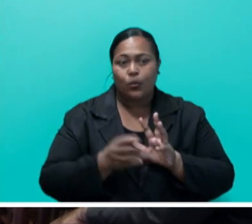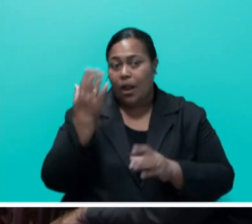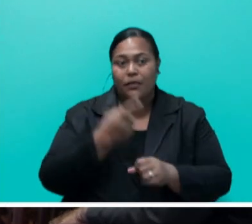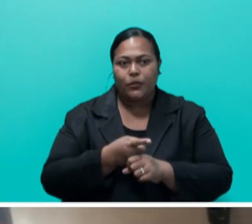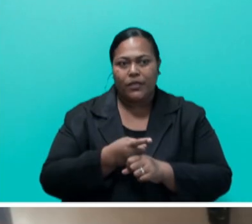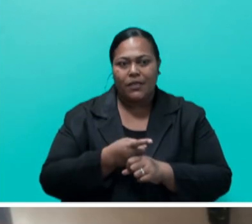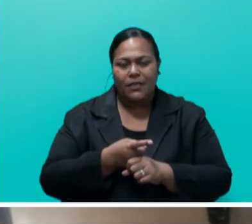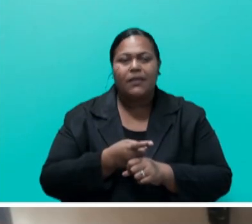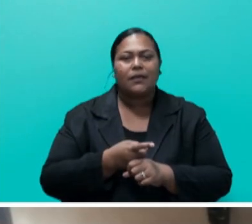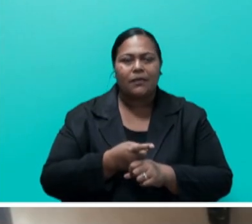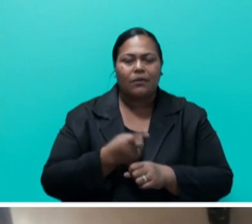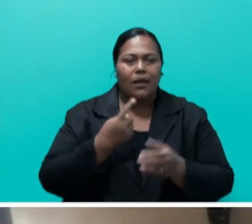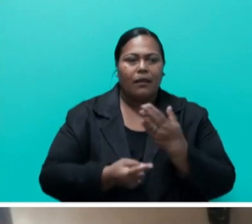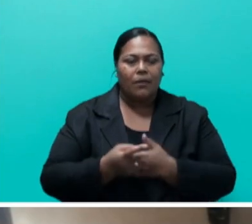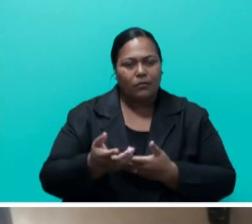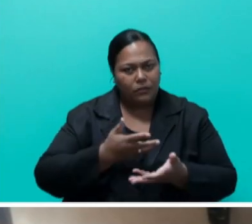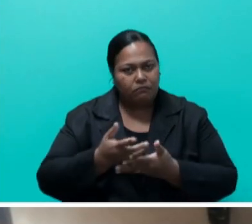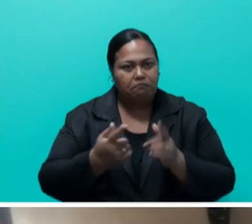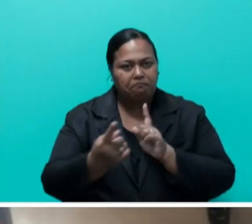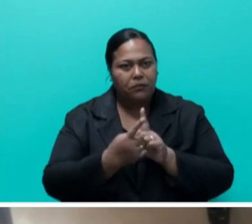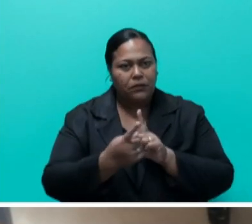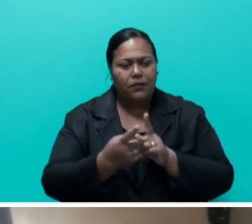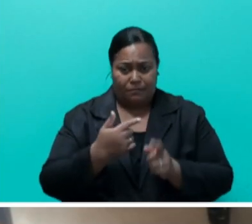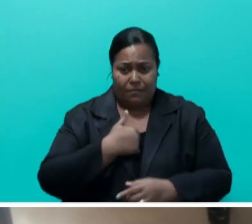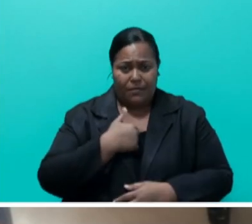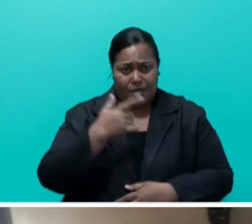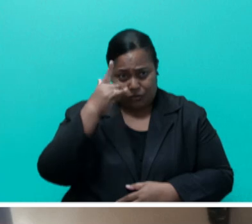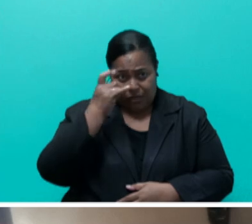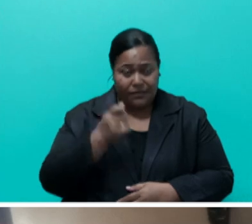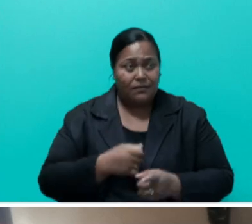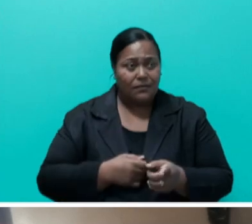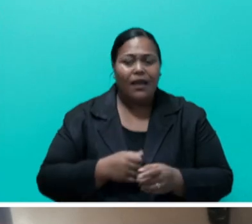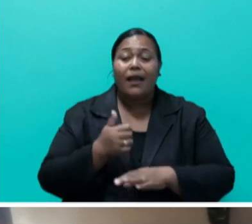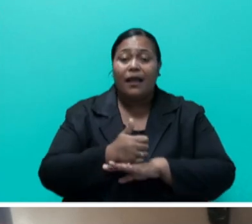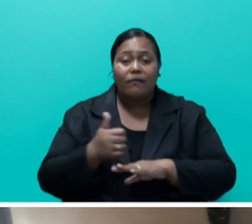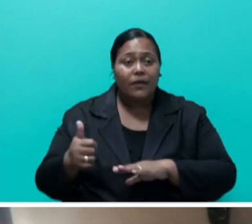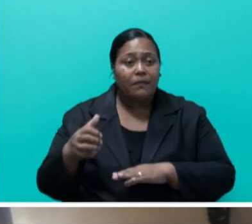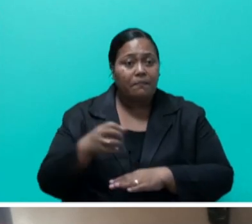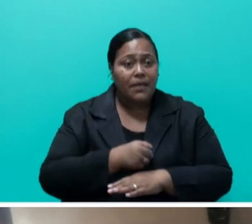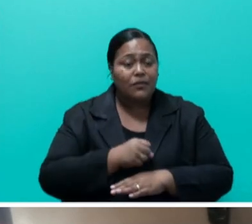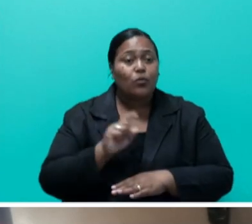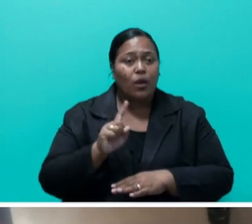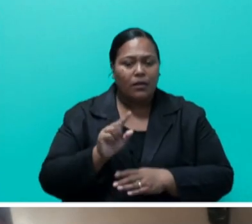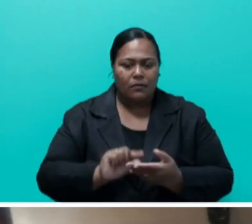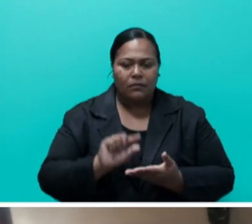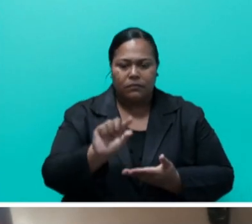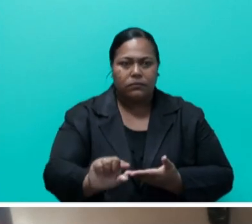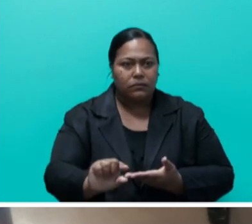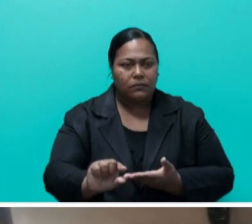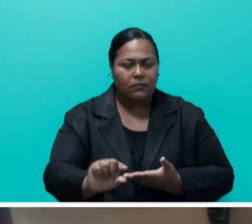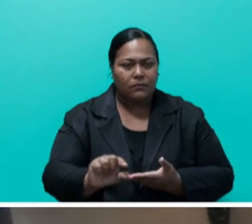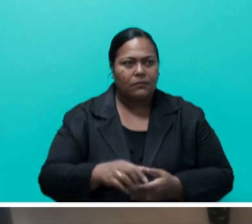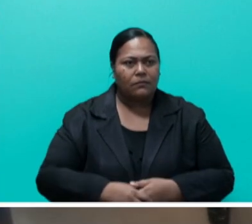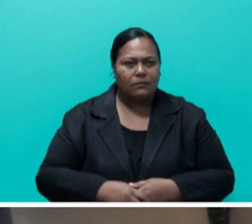And I think I even suggested to government that government must subsidize or it